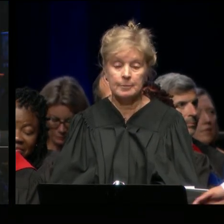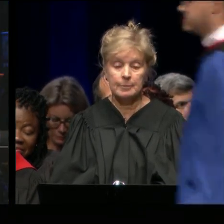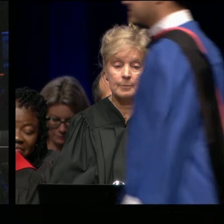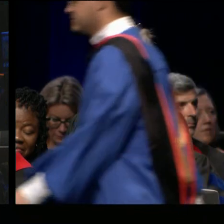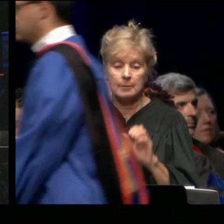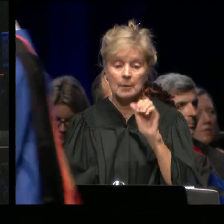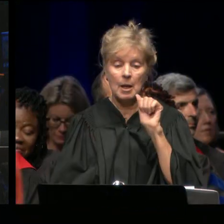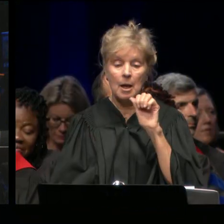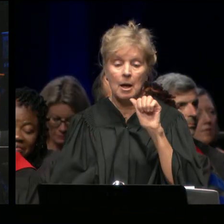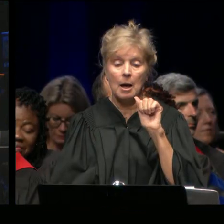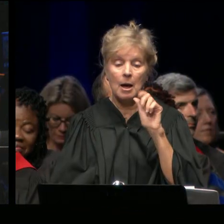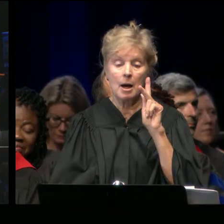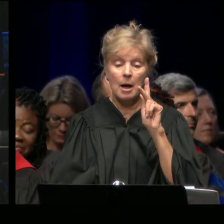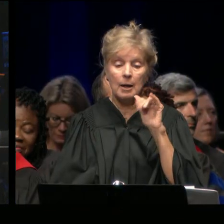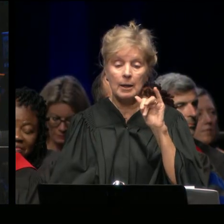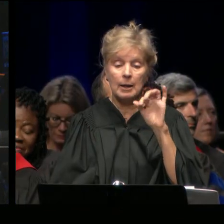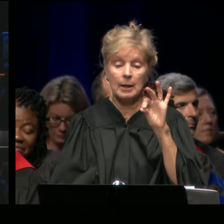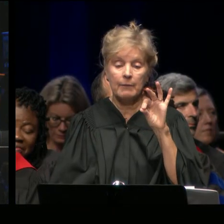Akif Kidwai.